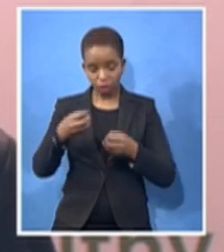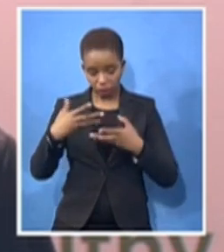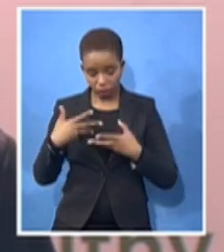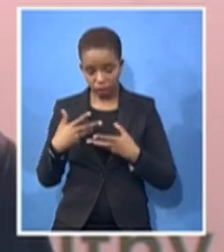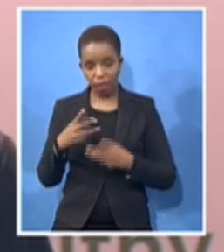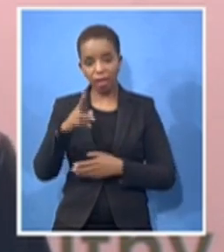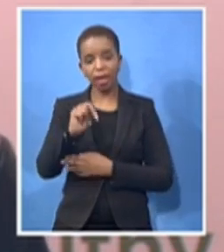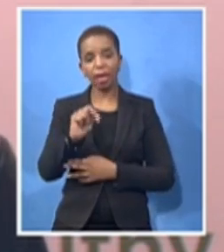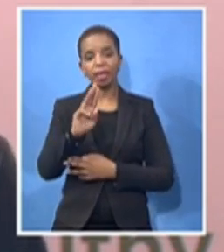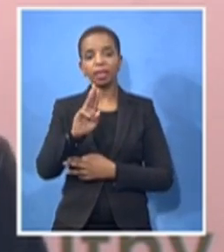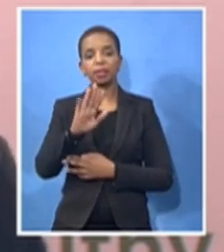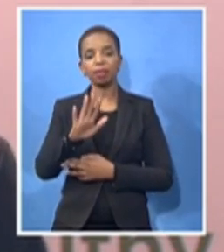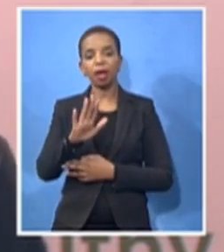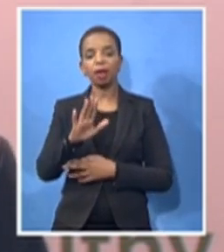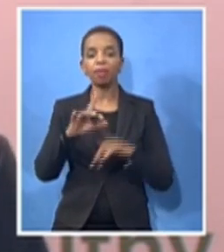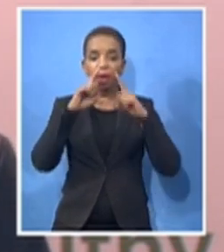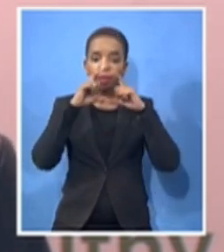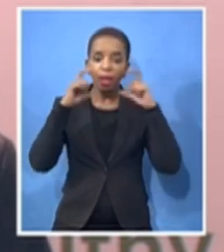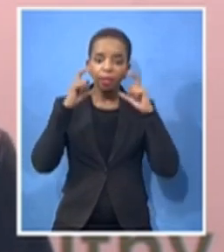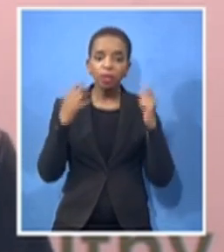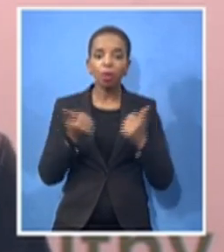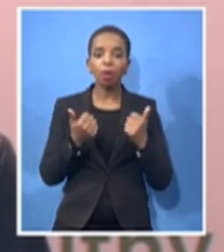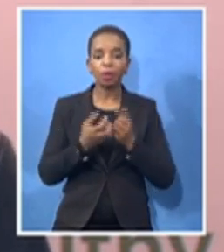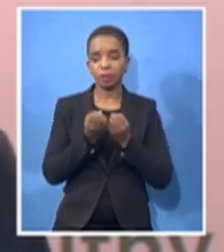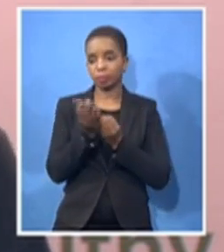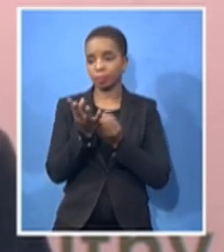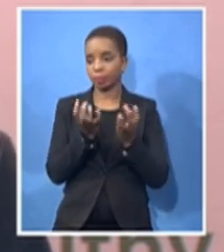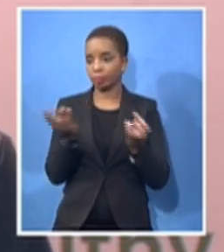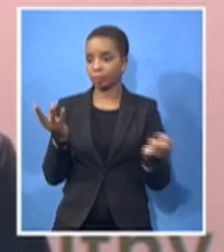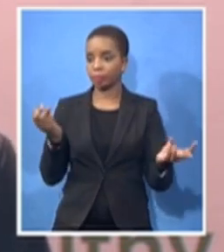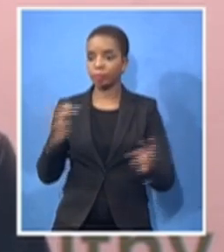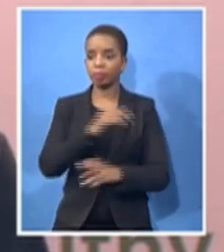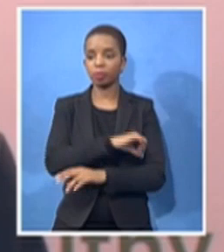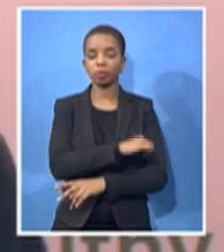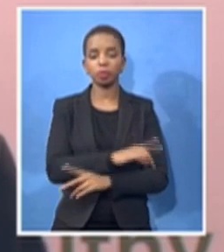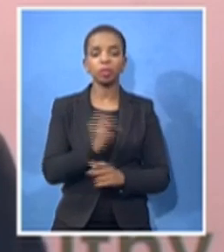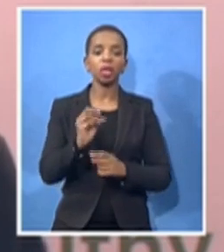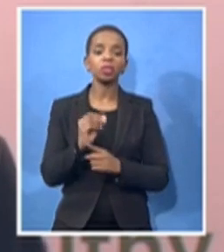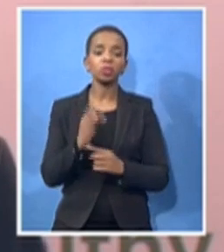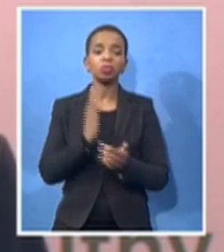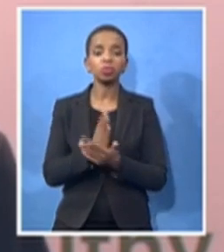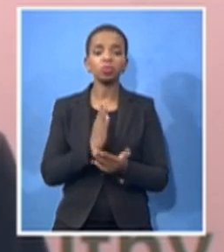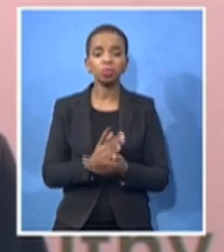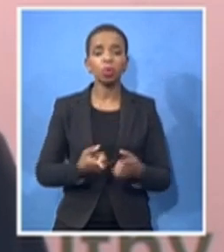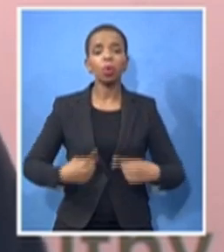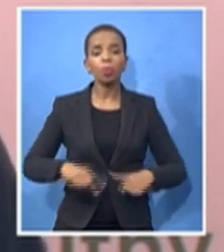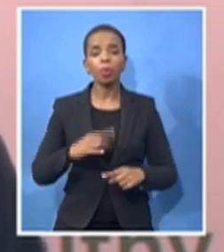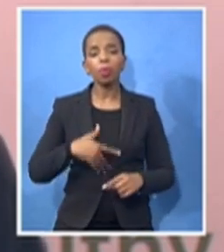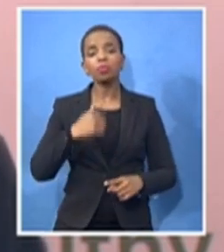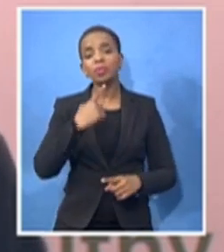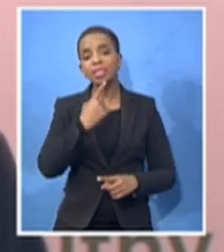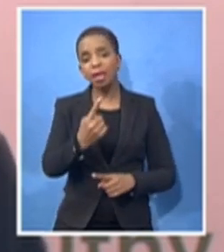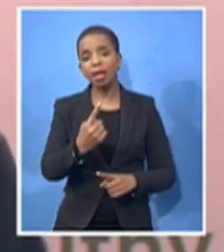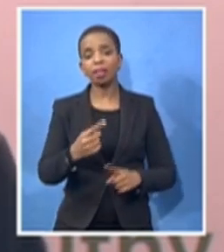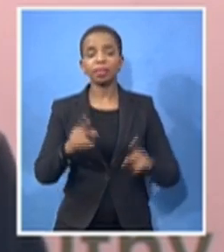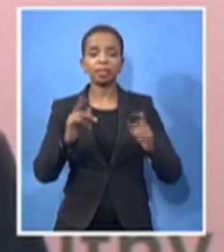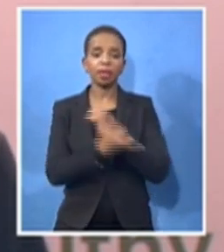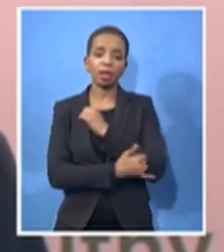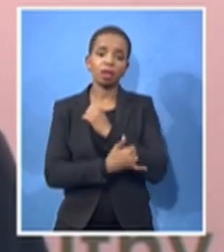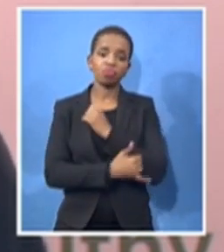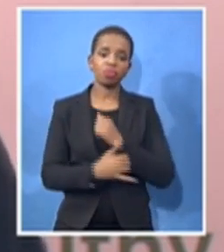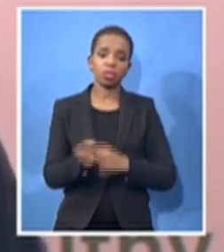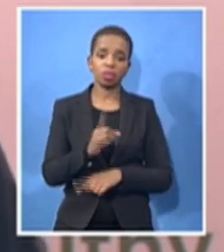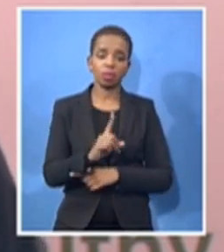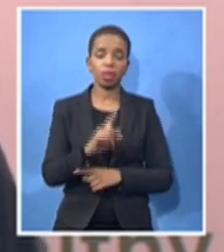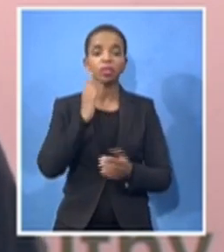So indeed, we want to say to the country that we indeed see the United States of America as